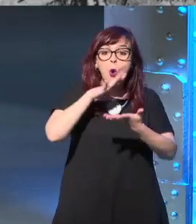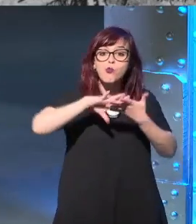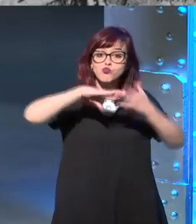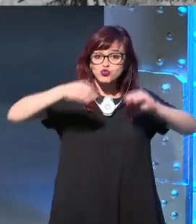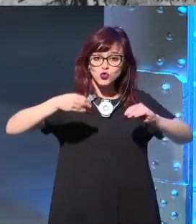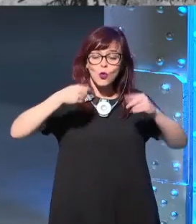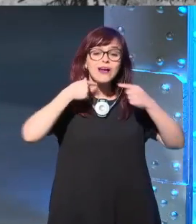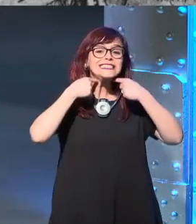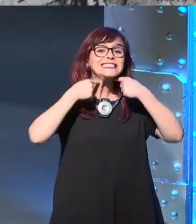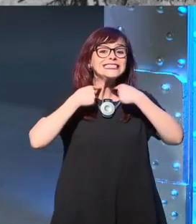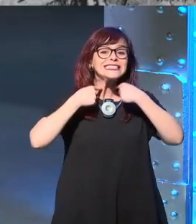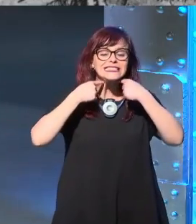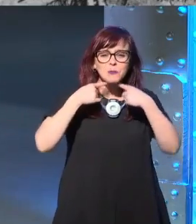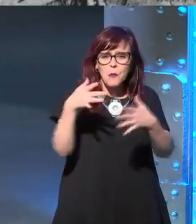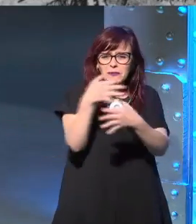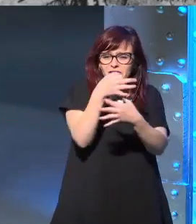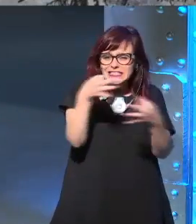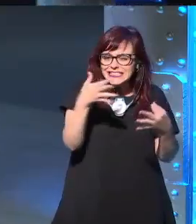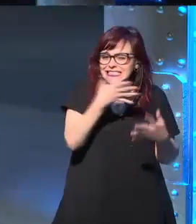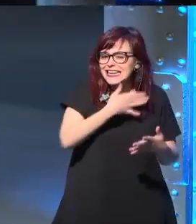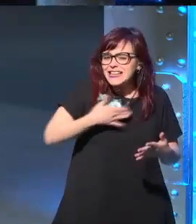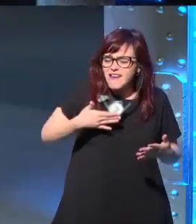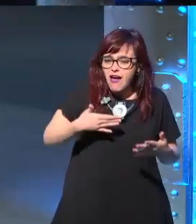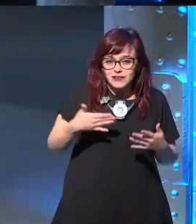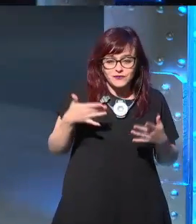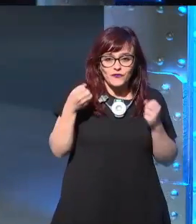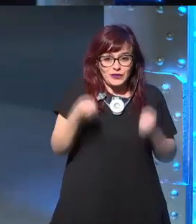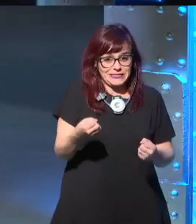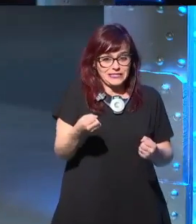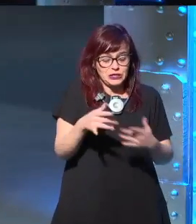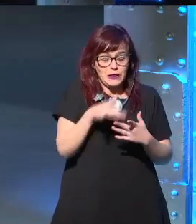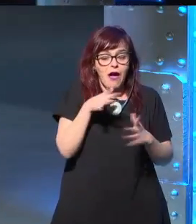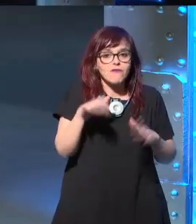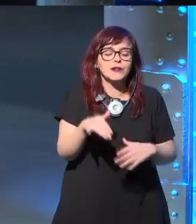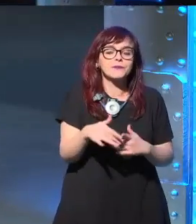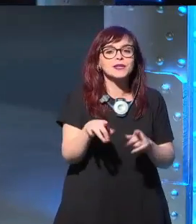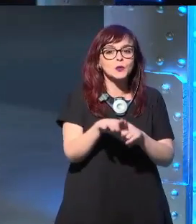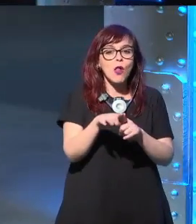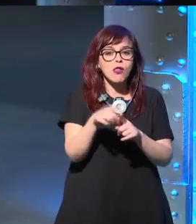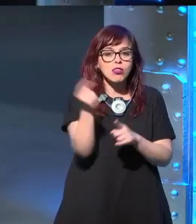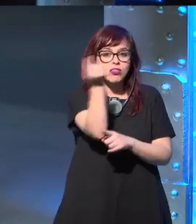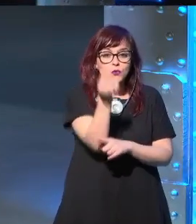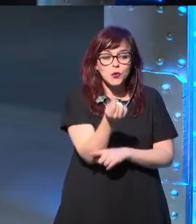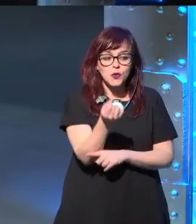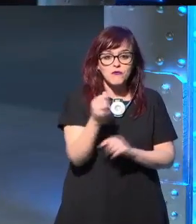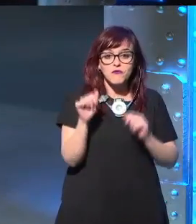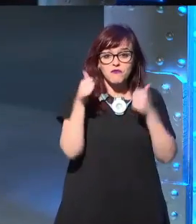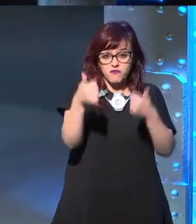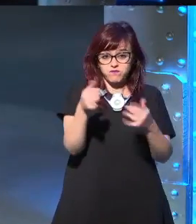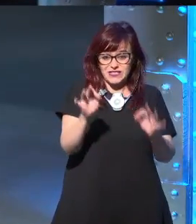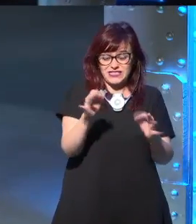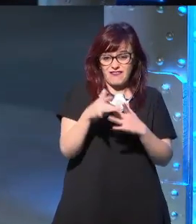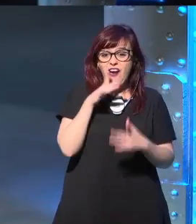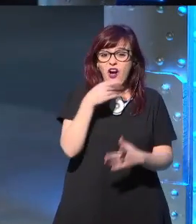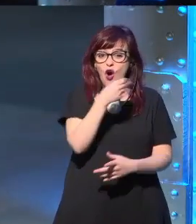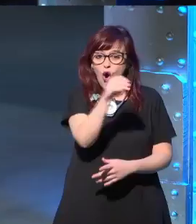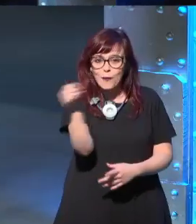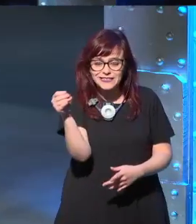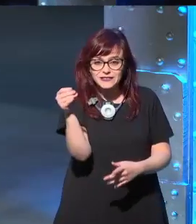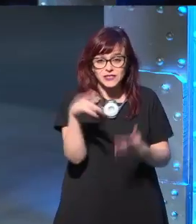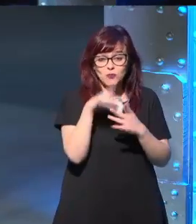perfectionist. That's not how he painted the neck muscles when he originally did it as a young man in Florence. 30